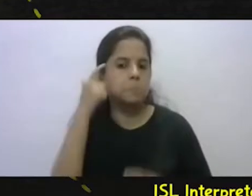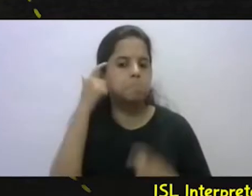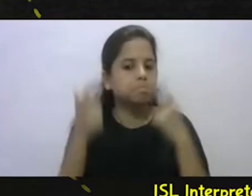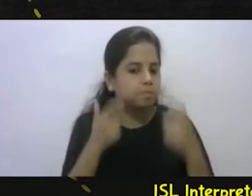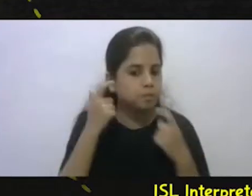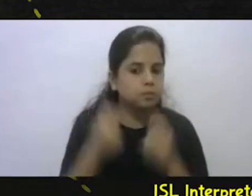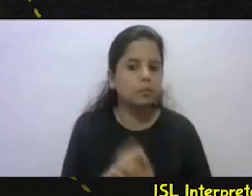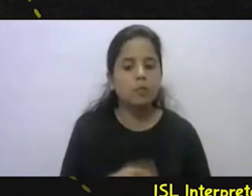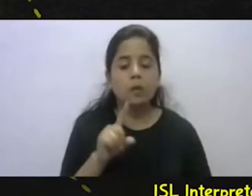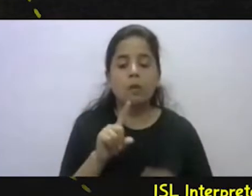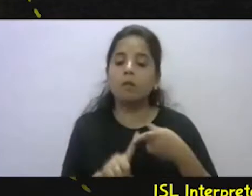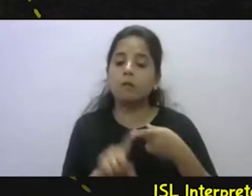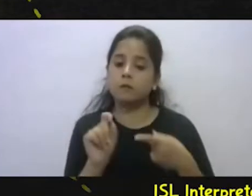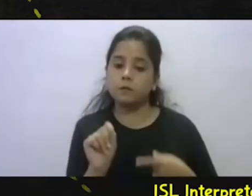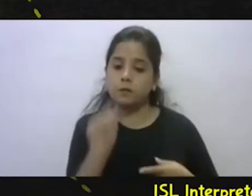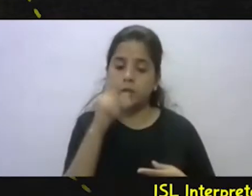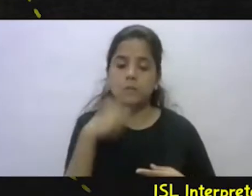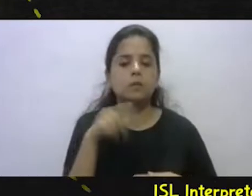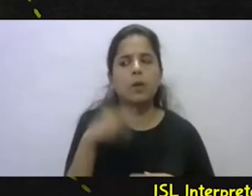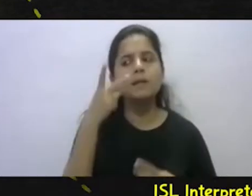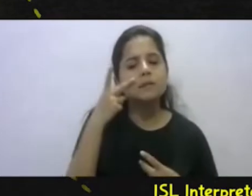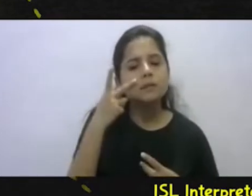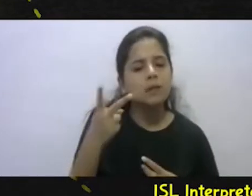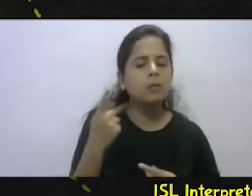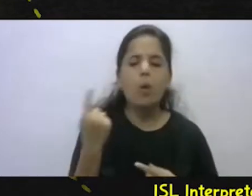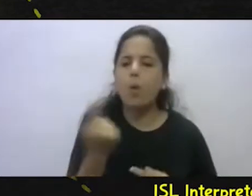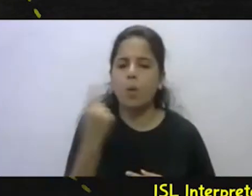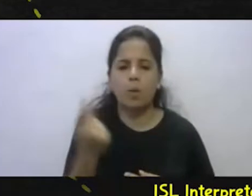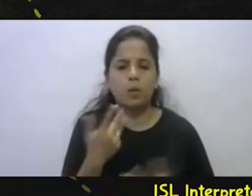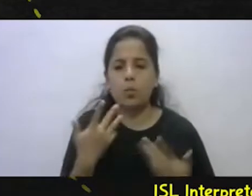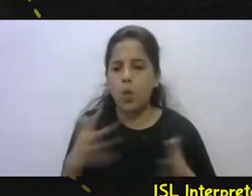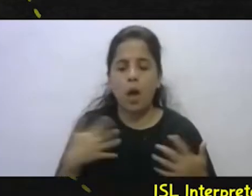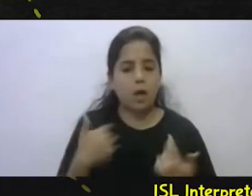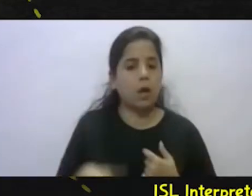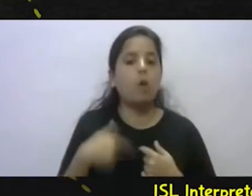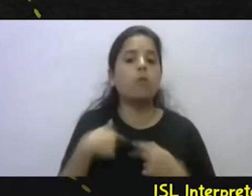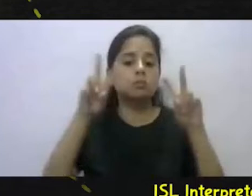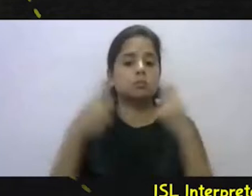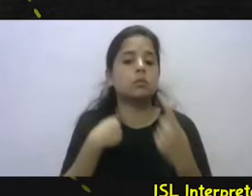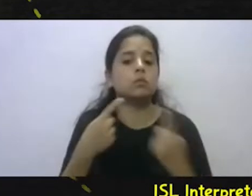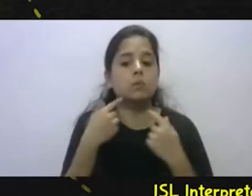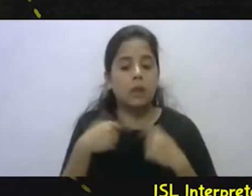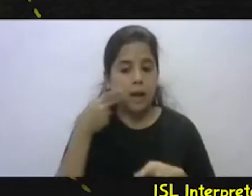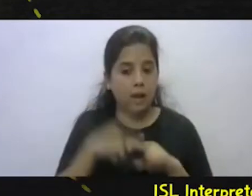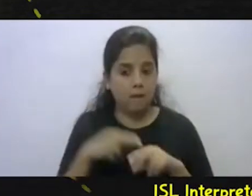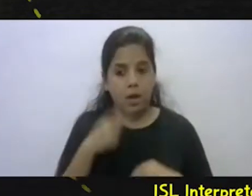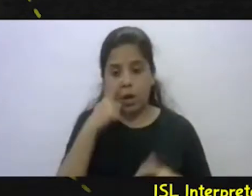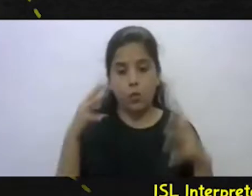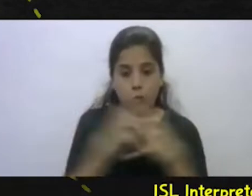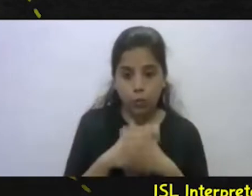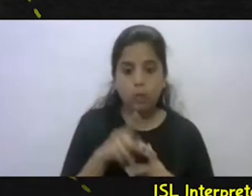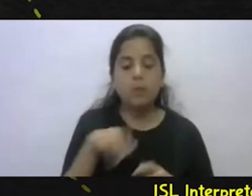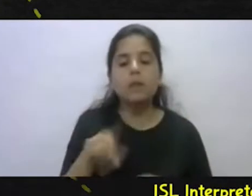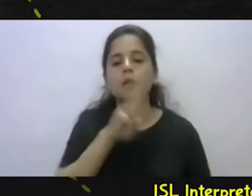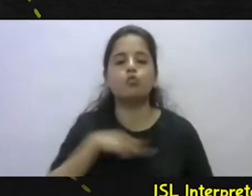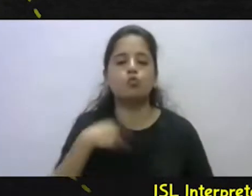by first just acknowledging that whatever I'm going to talk, if I'm mentioning women, I mean trans